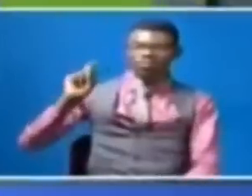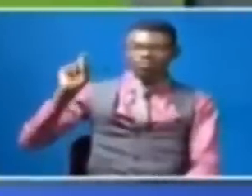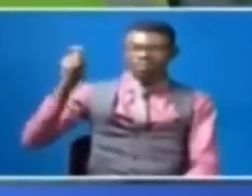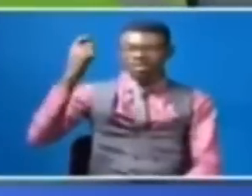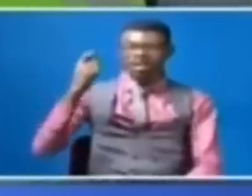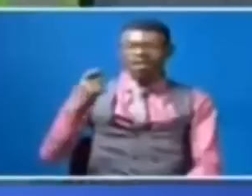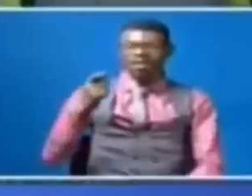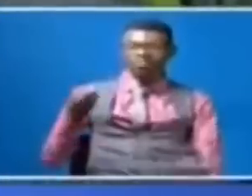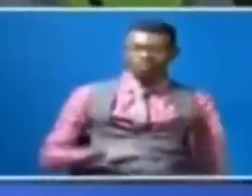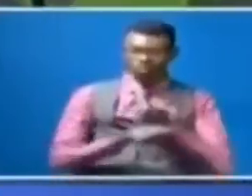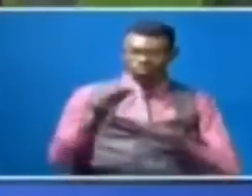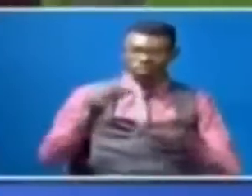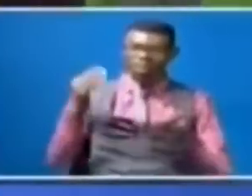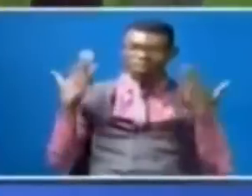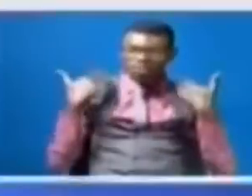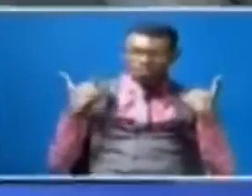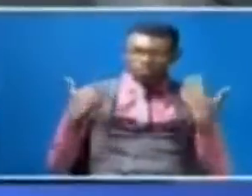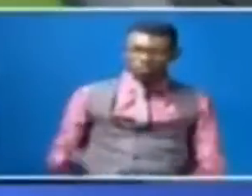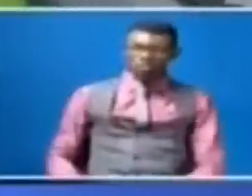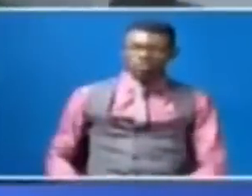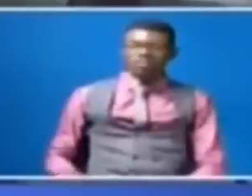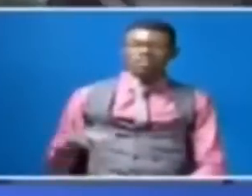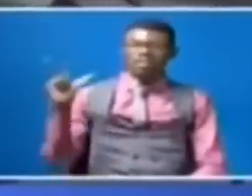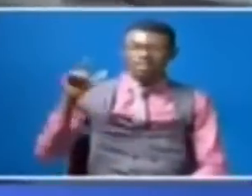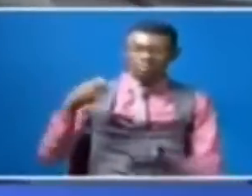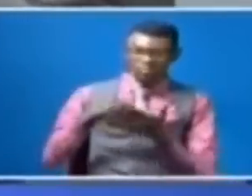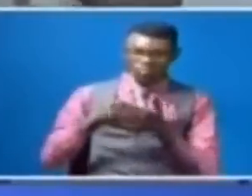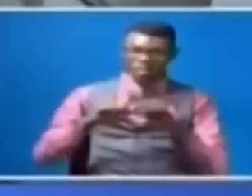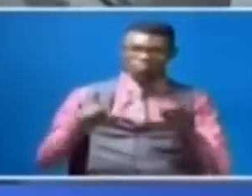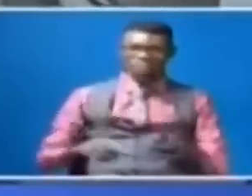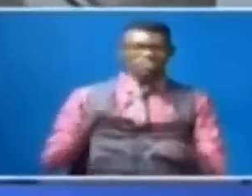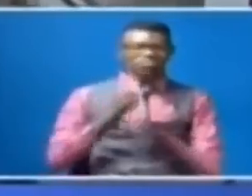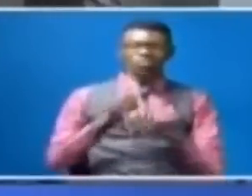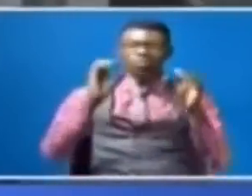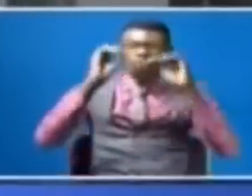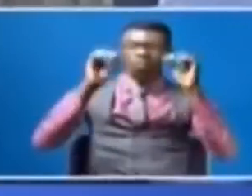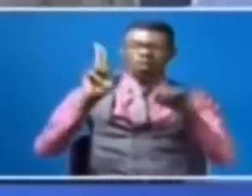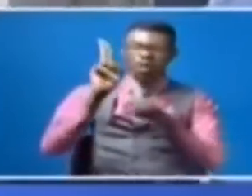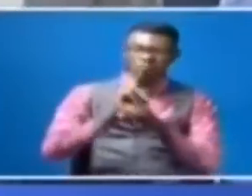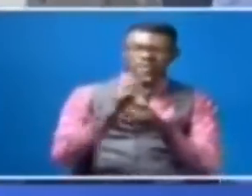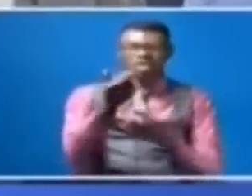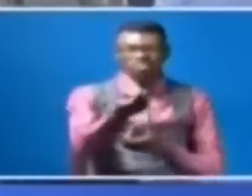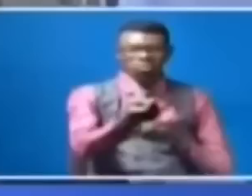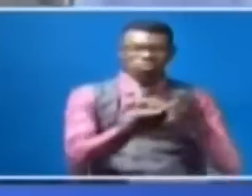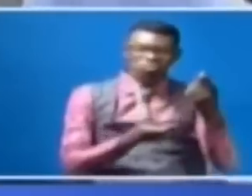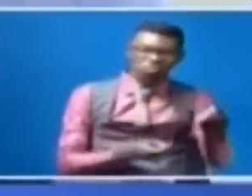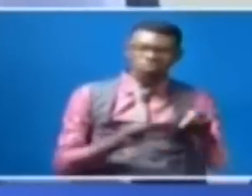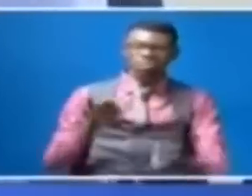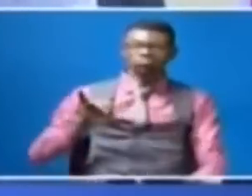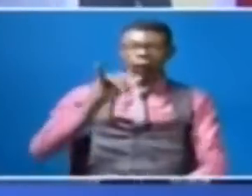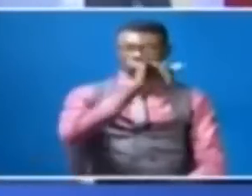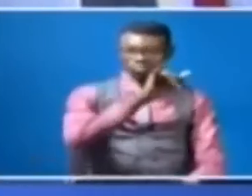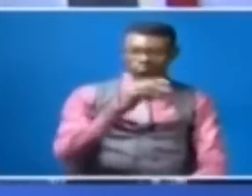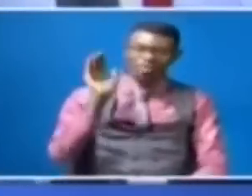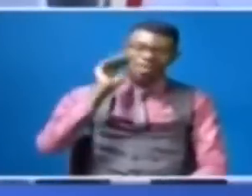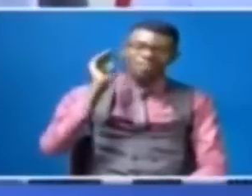Meru, Marsabit and Laikipia counties. However, the facility has remained idle, only used occasionally by small chartered aircraft. Isiolo